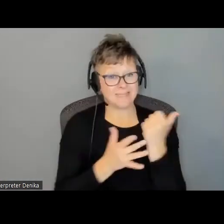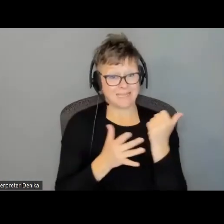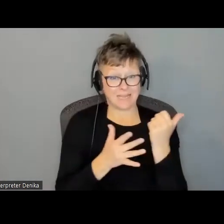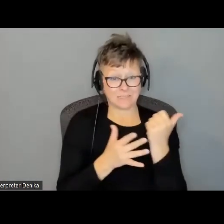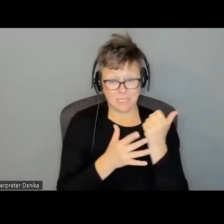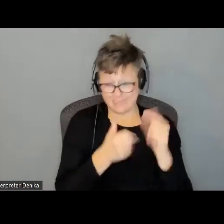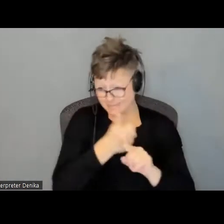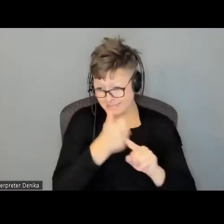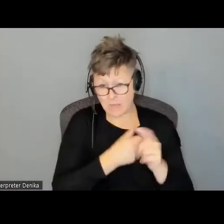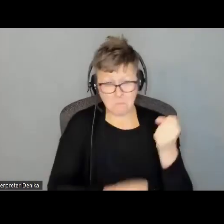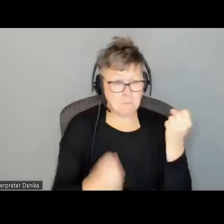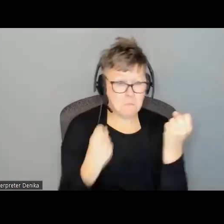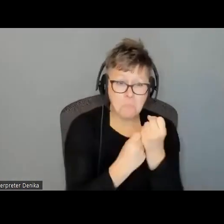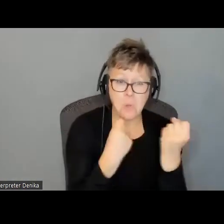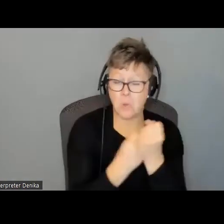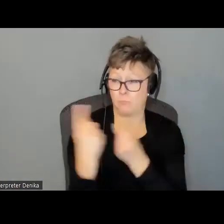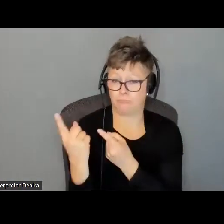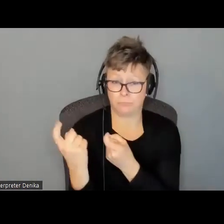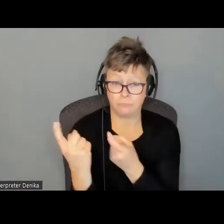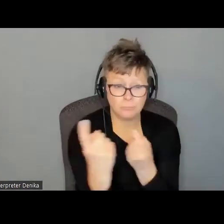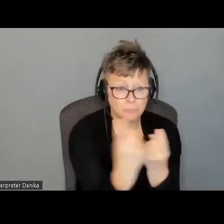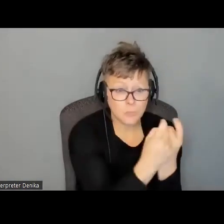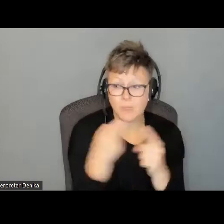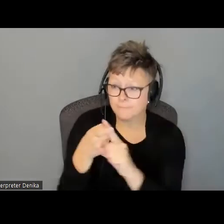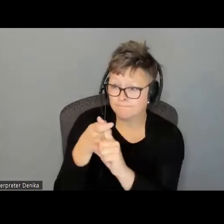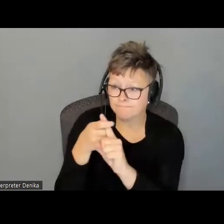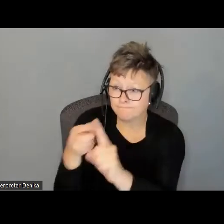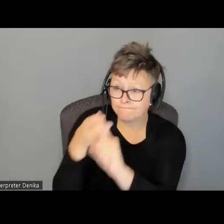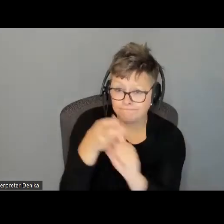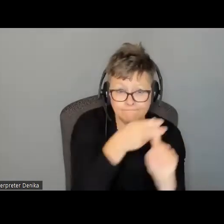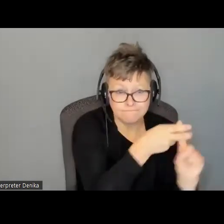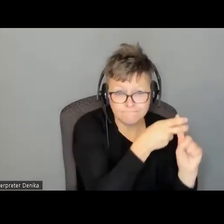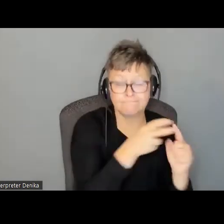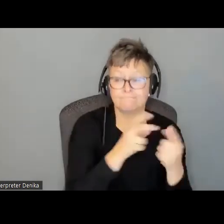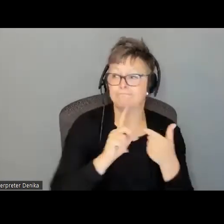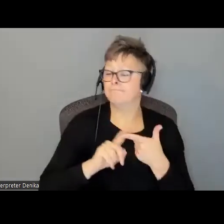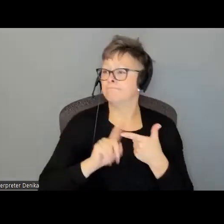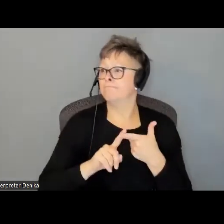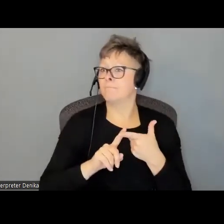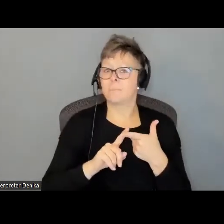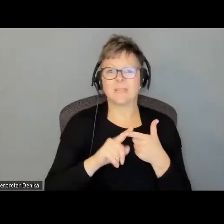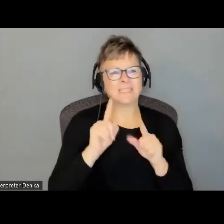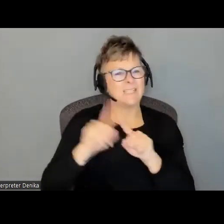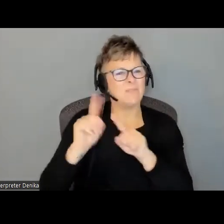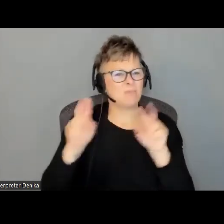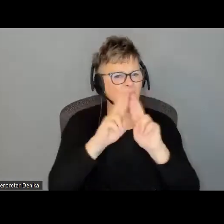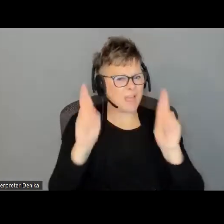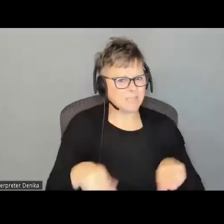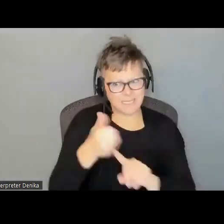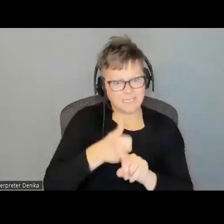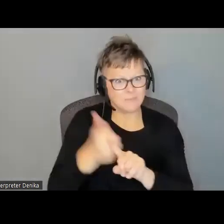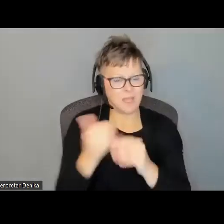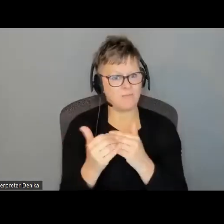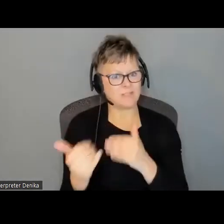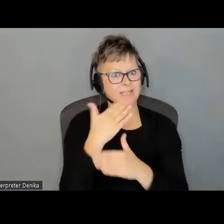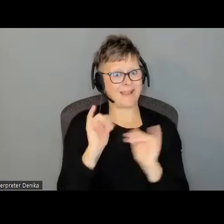in recruitment, as we see more and more CVs being submitted online.